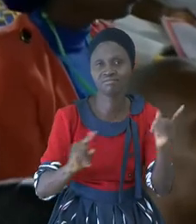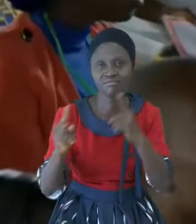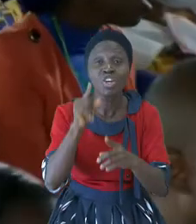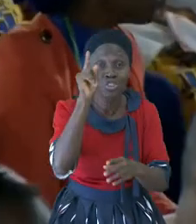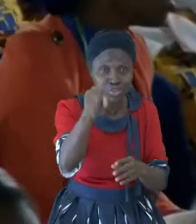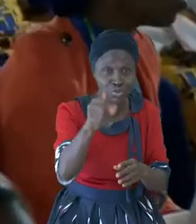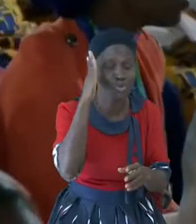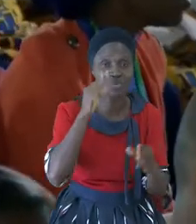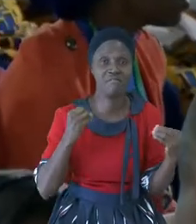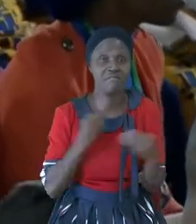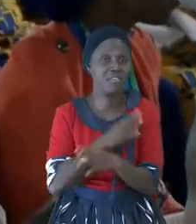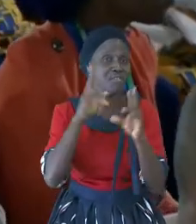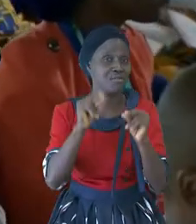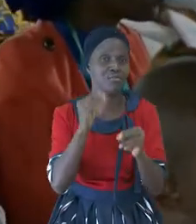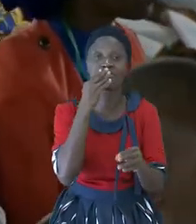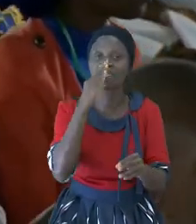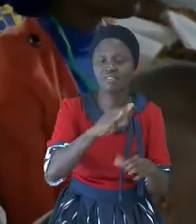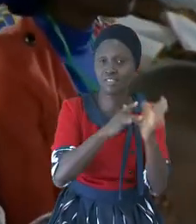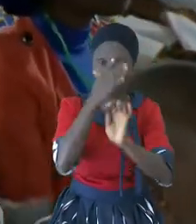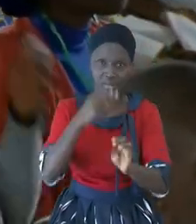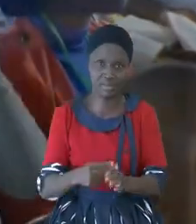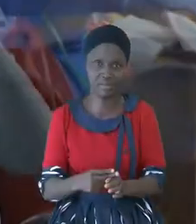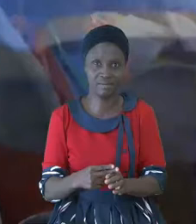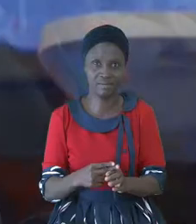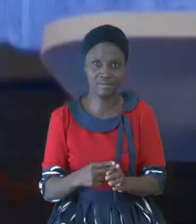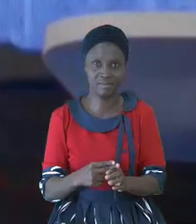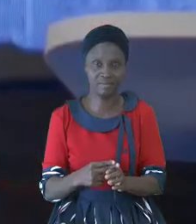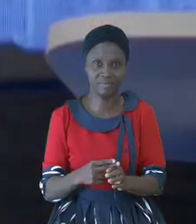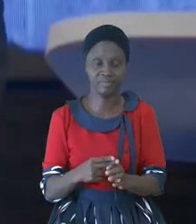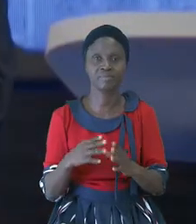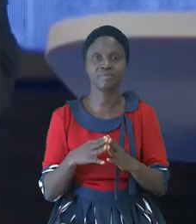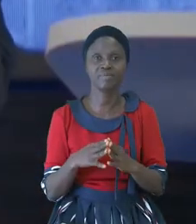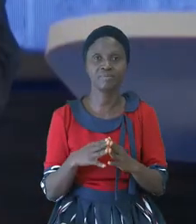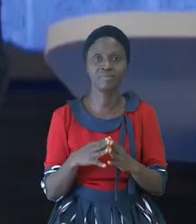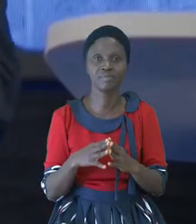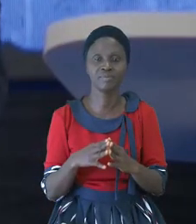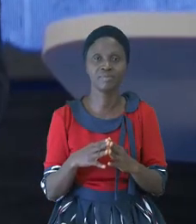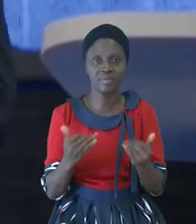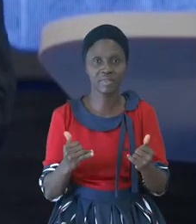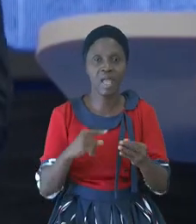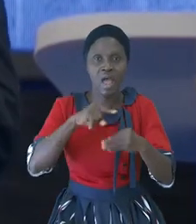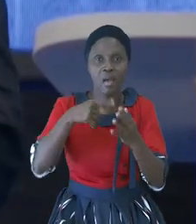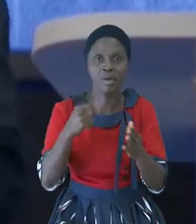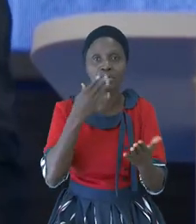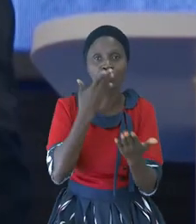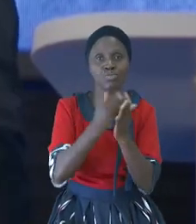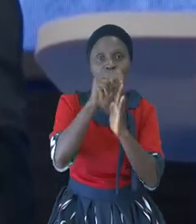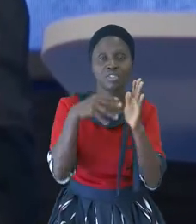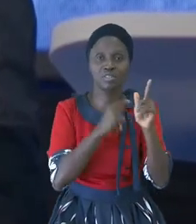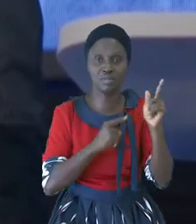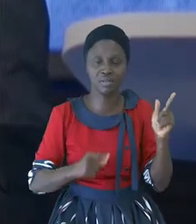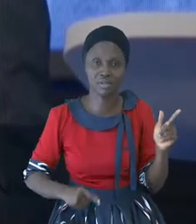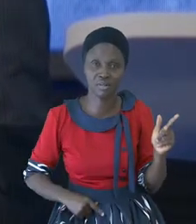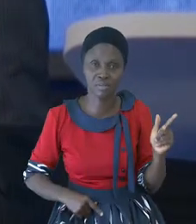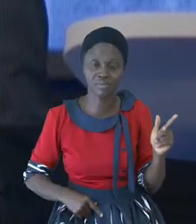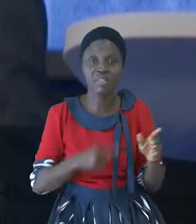evil. Yeah. Oh, they say, don't talk, you know, about the goodness of the Lord, what he's doing publicly,